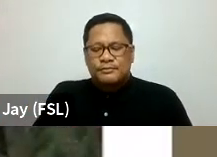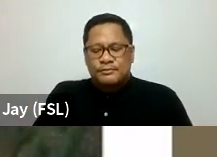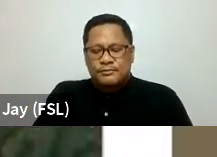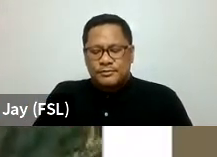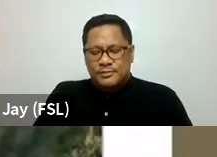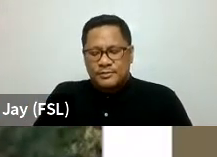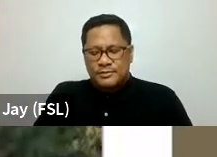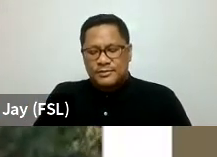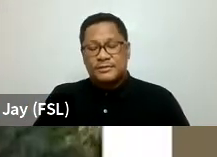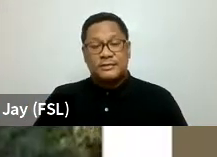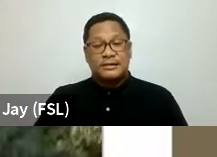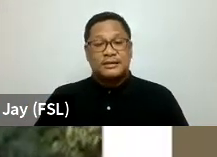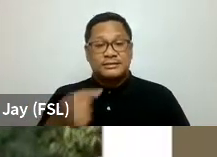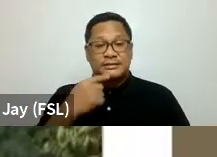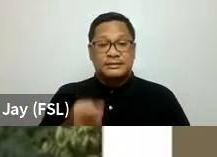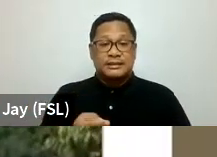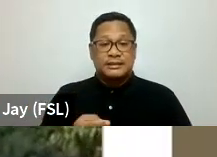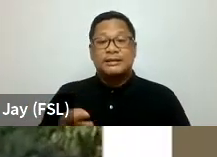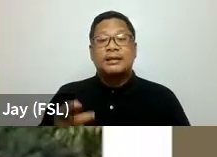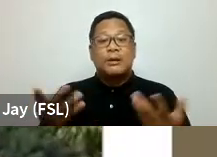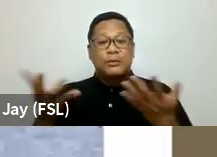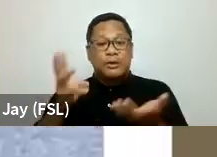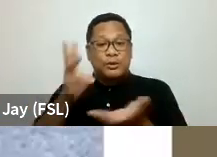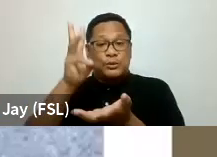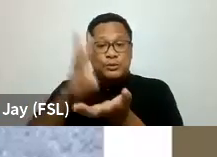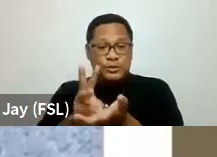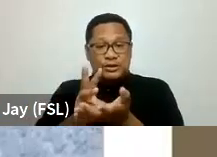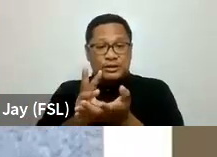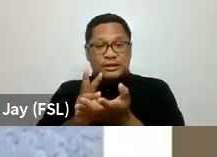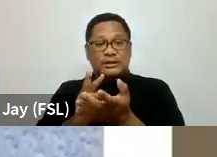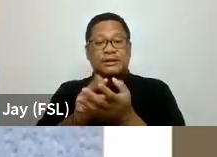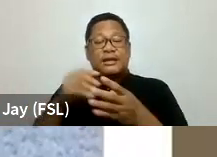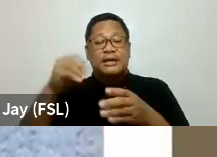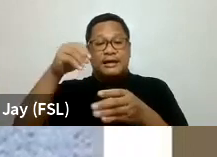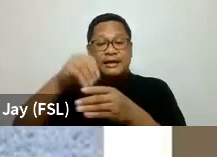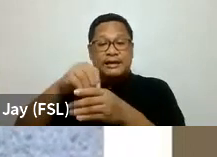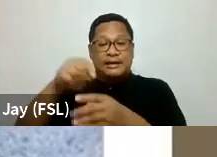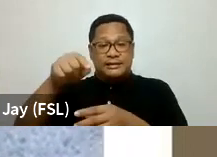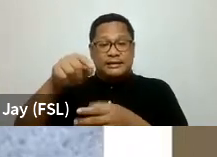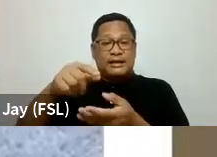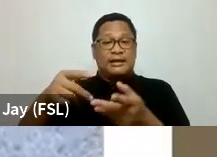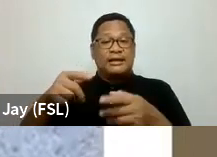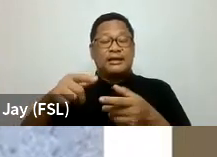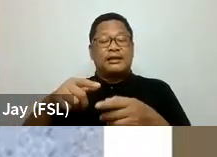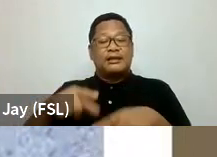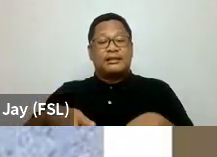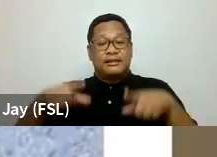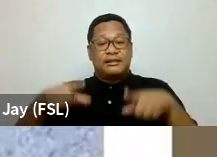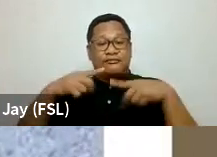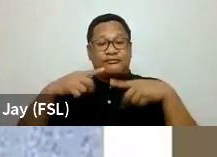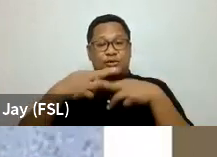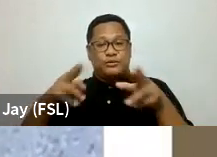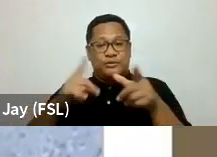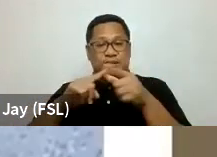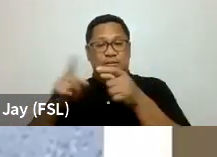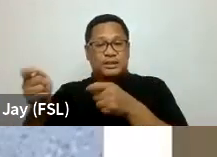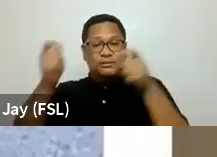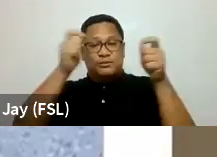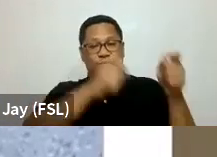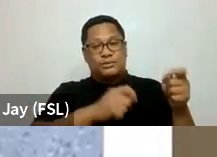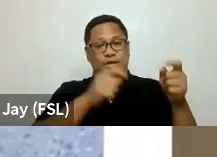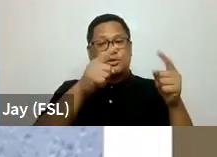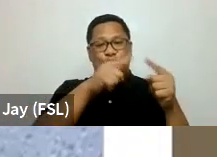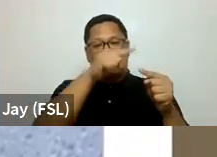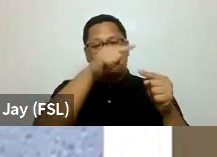The router is originally located in the main house living room and it is to be transferred to the back annex